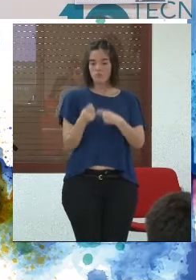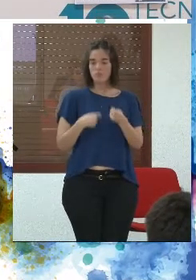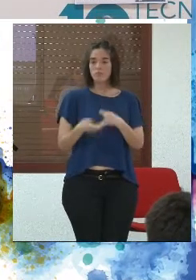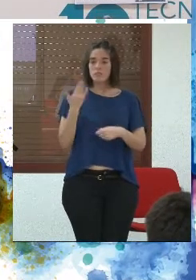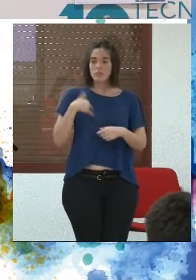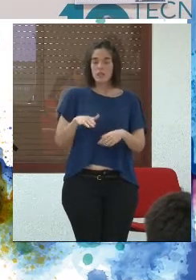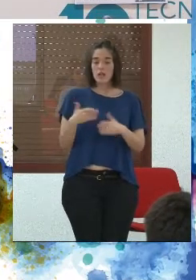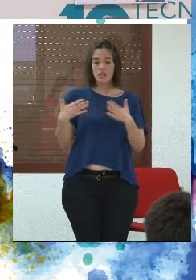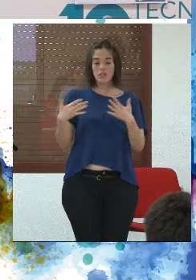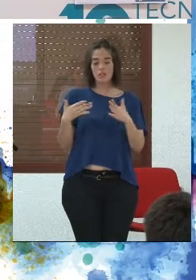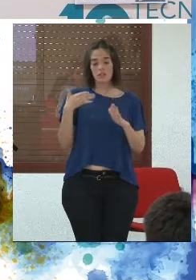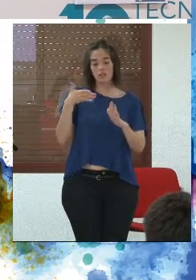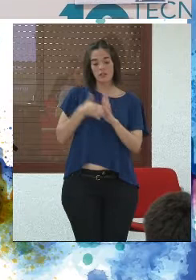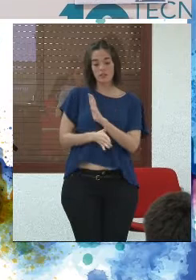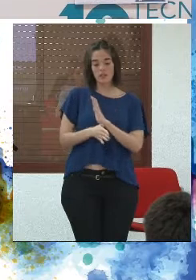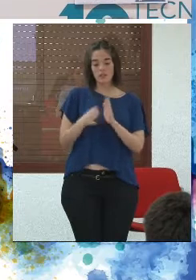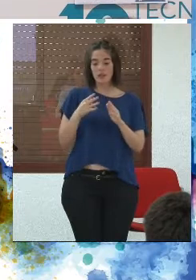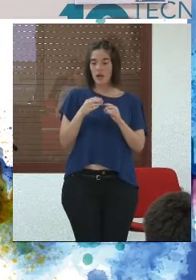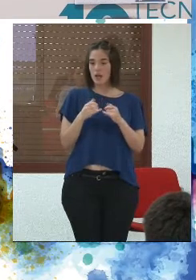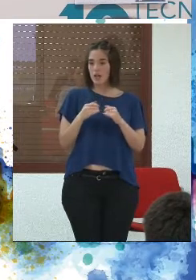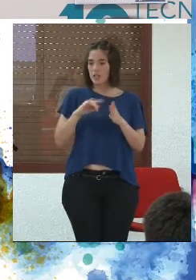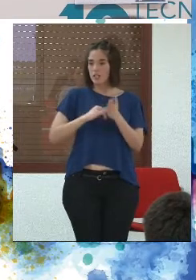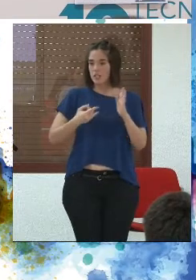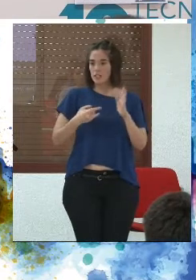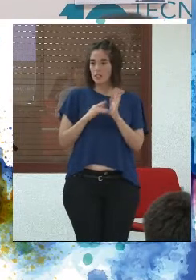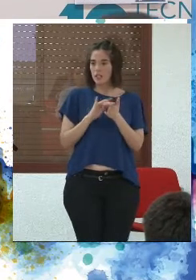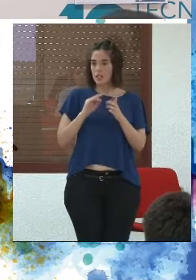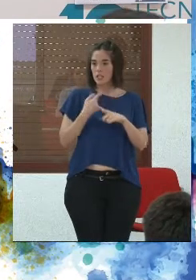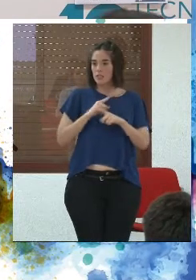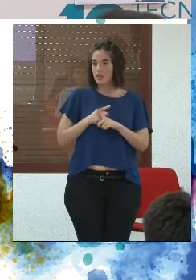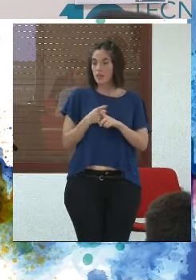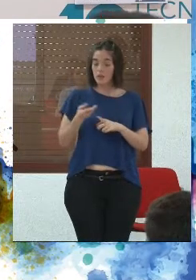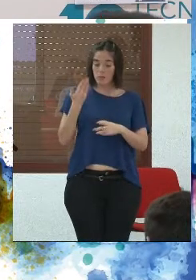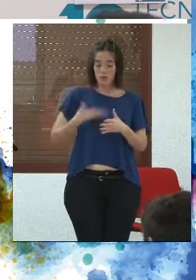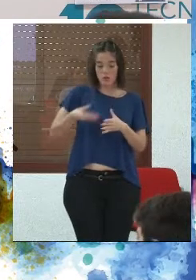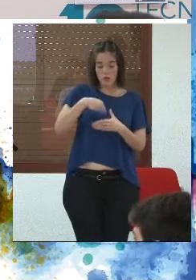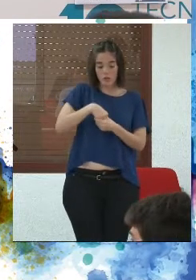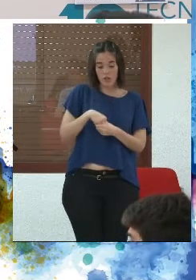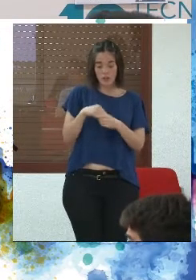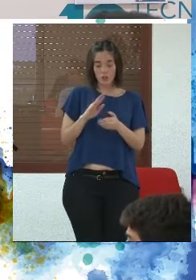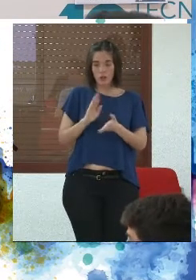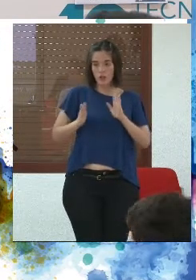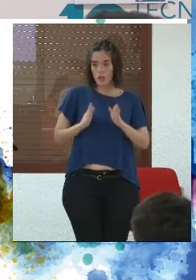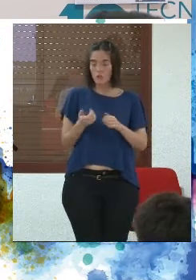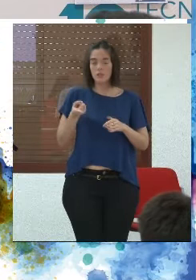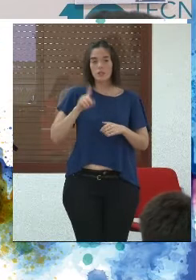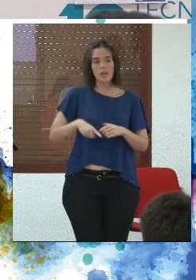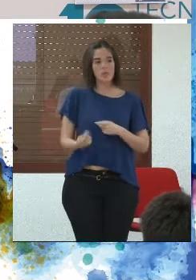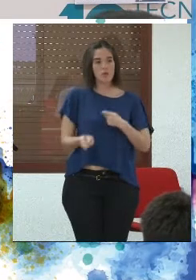market include the peripheral nervous system within the therapies, and they're focusing also in the